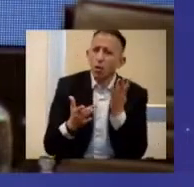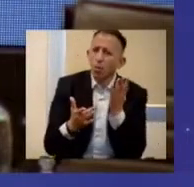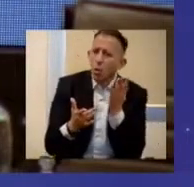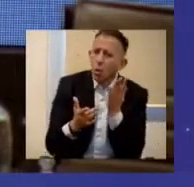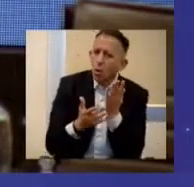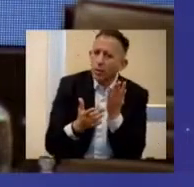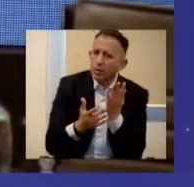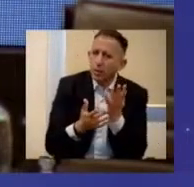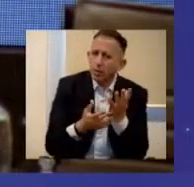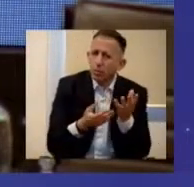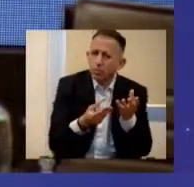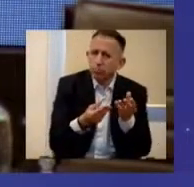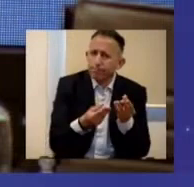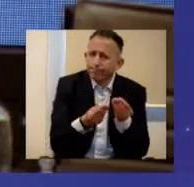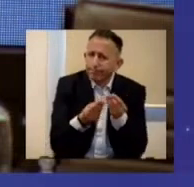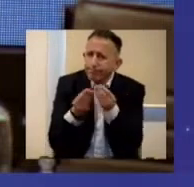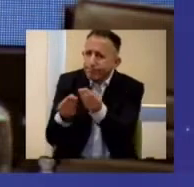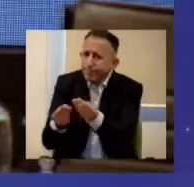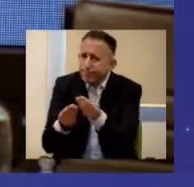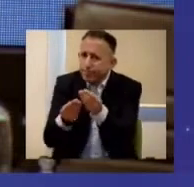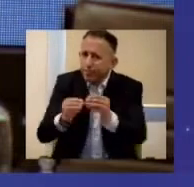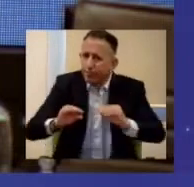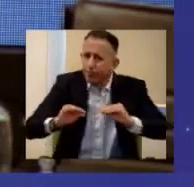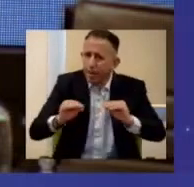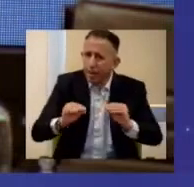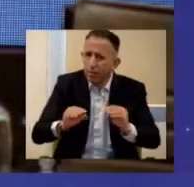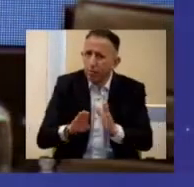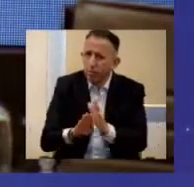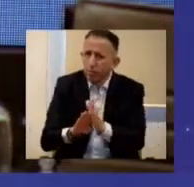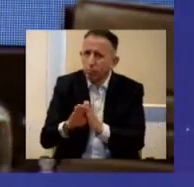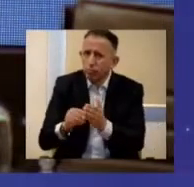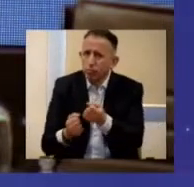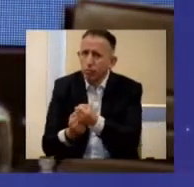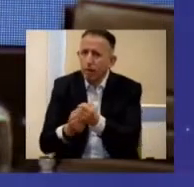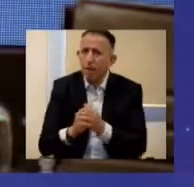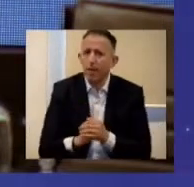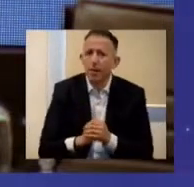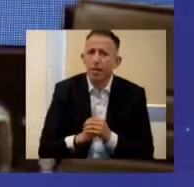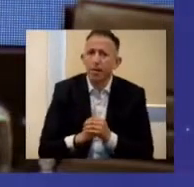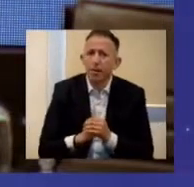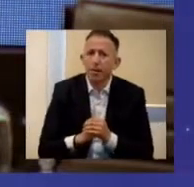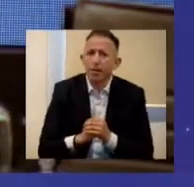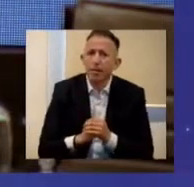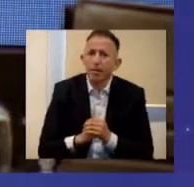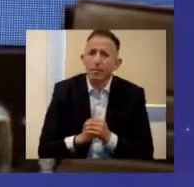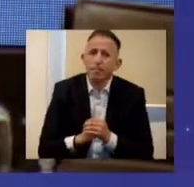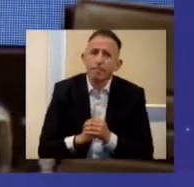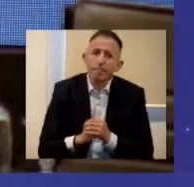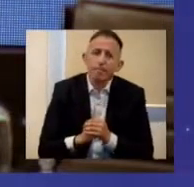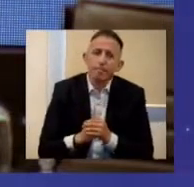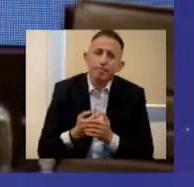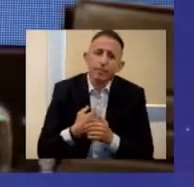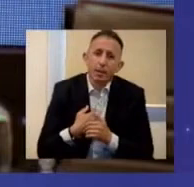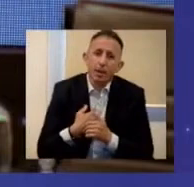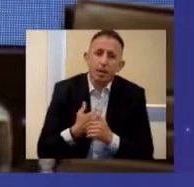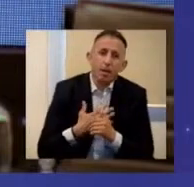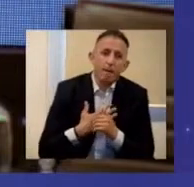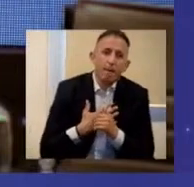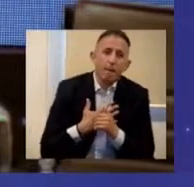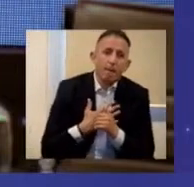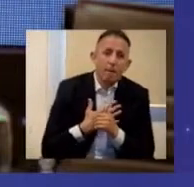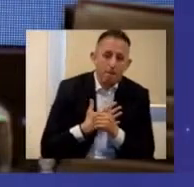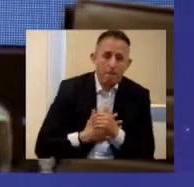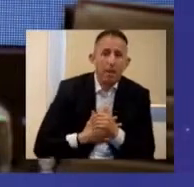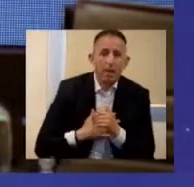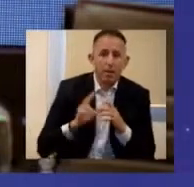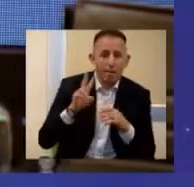transcend all the sectors, but education is one of the sectors that needs really to adapt